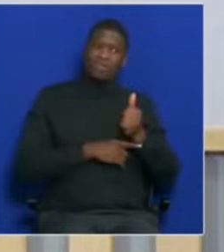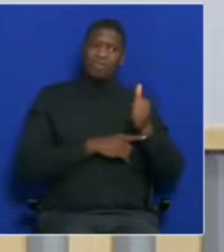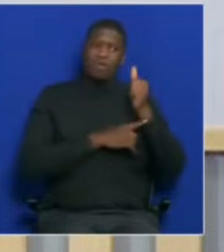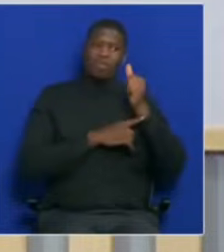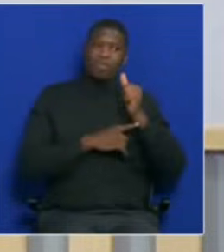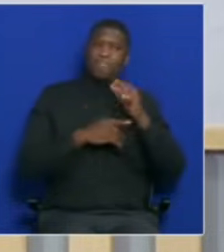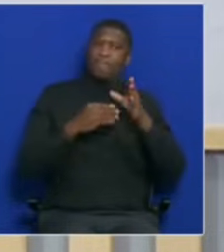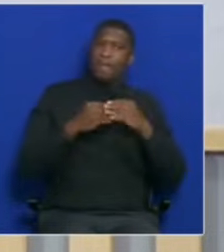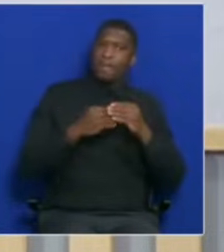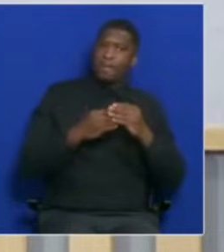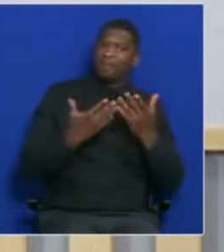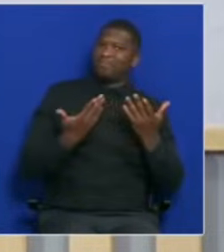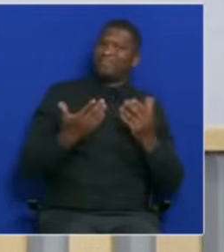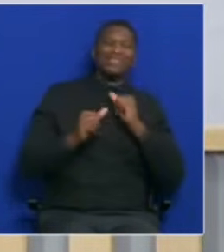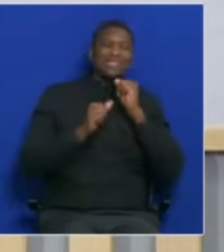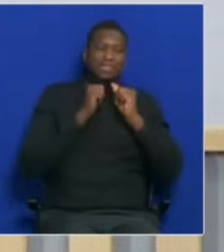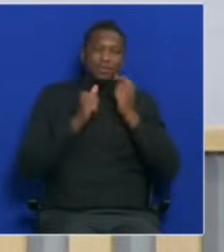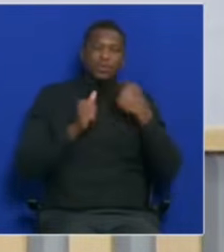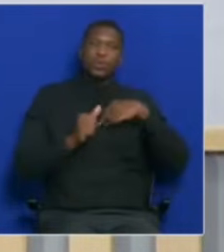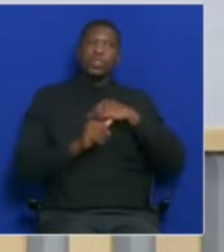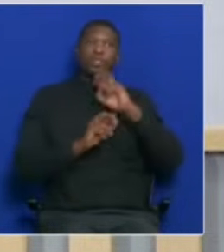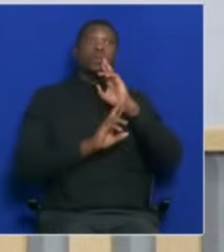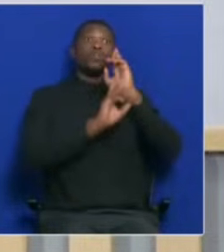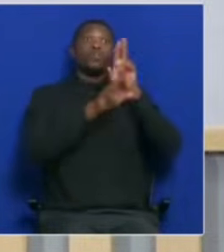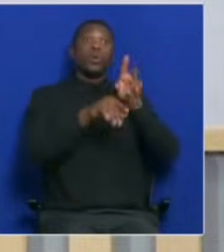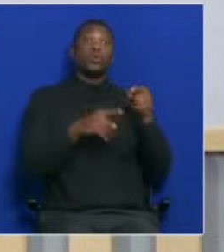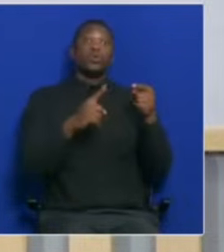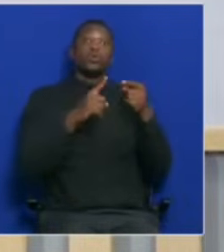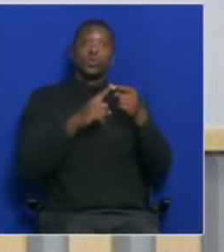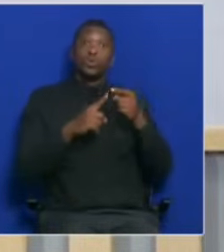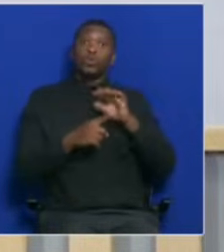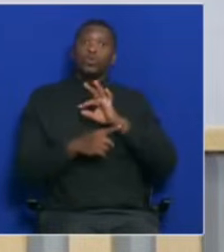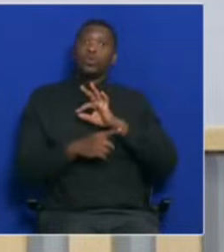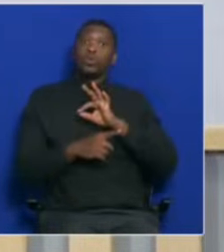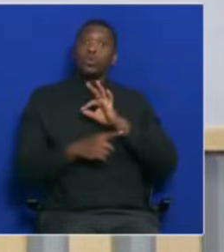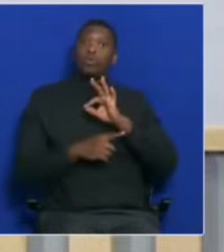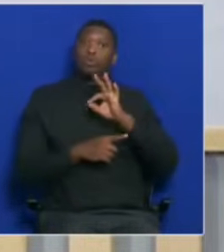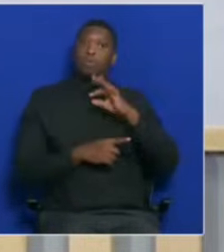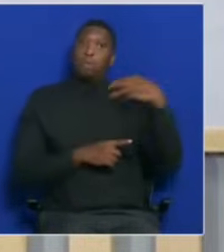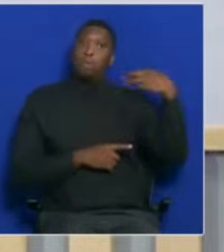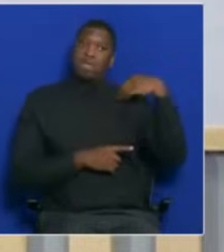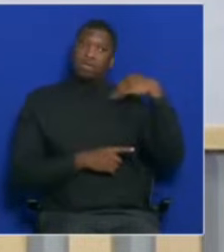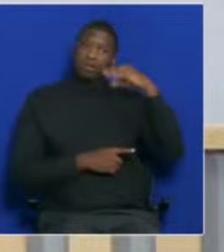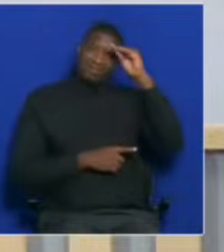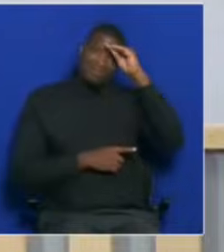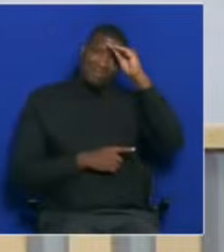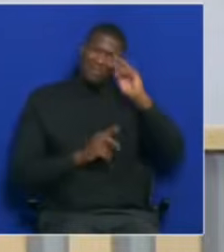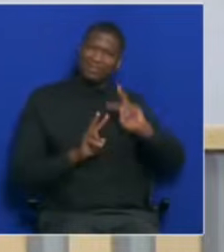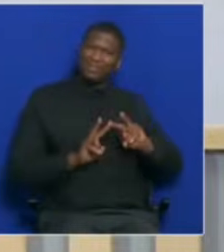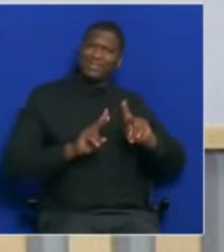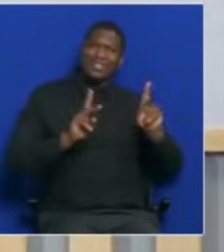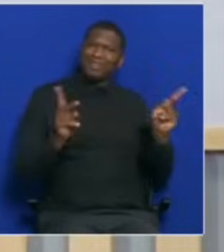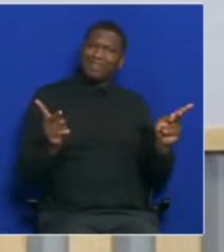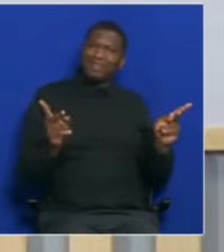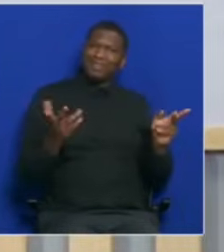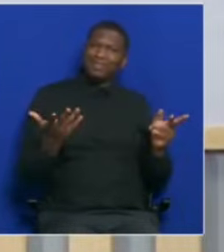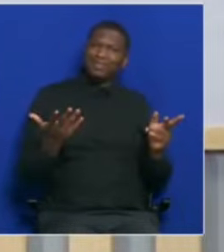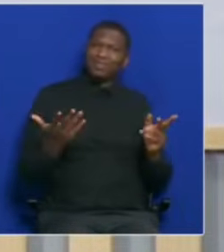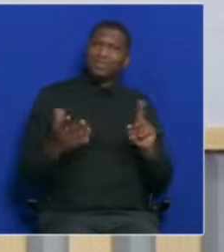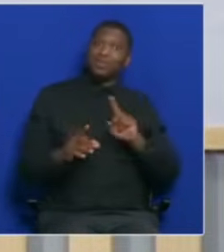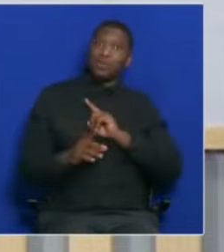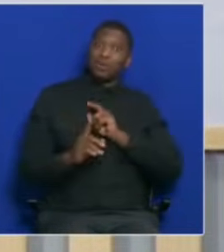of Police on ongoing investigations where he's not even the complainant. The complainant is Mr. Adams.